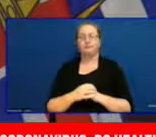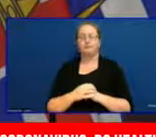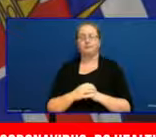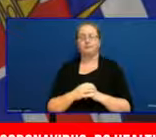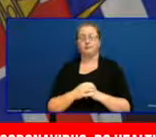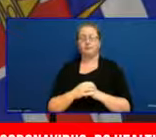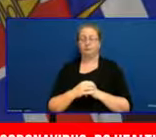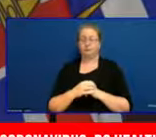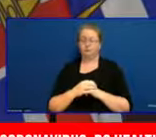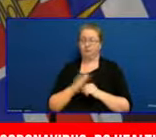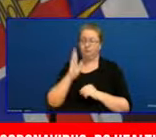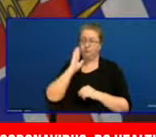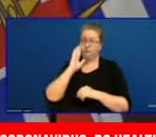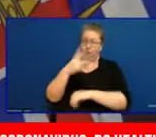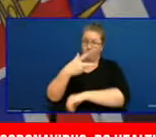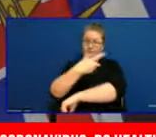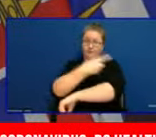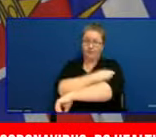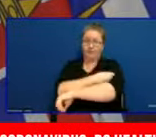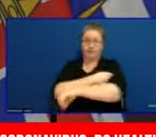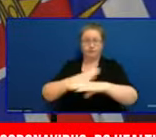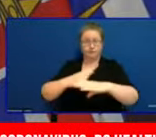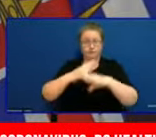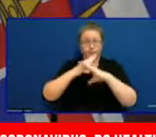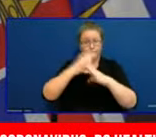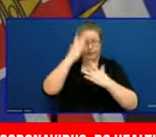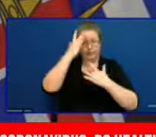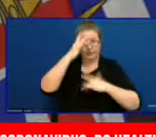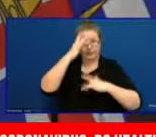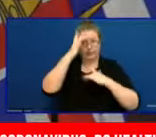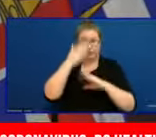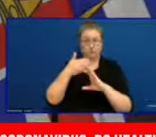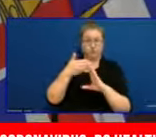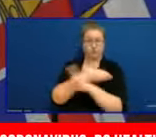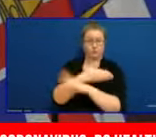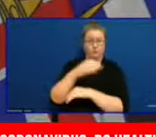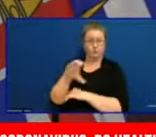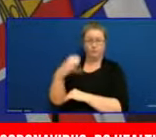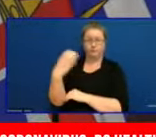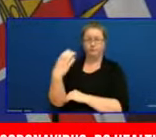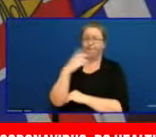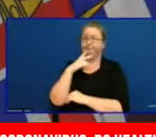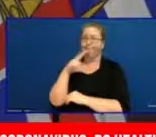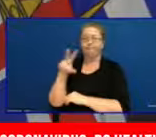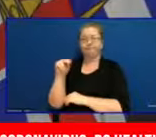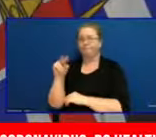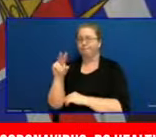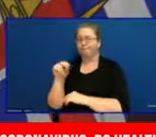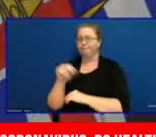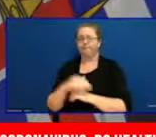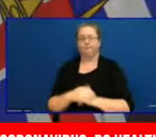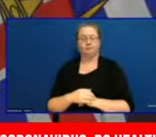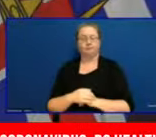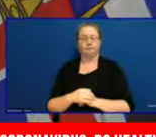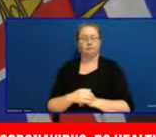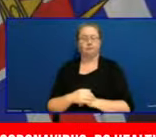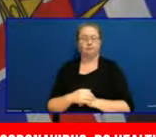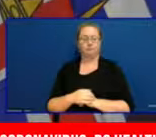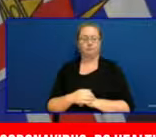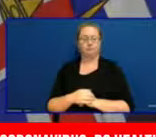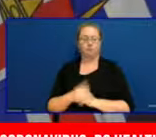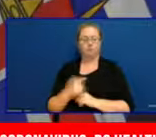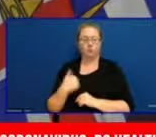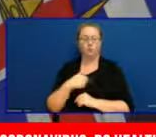things. There's not going to be a vaccine here that's going to save the day by Christmas. There's no one thing that we can do